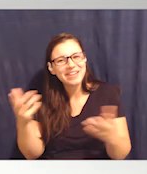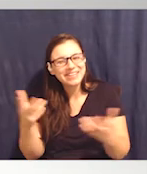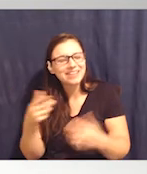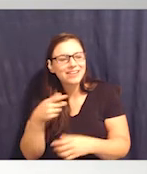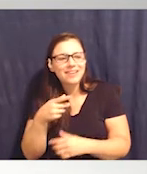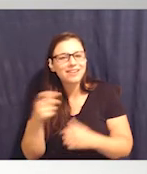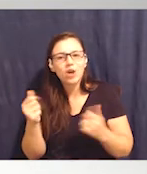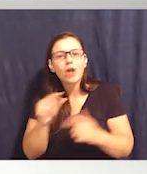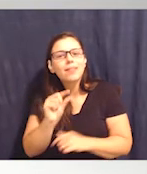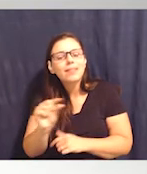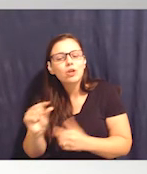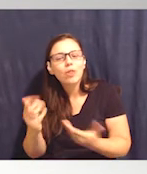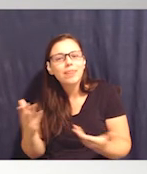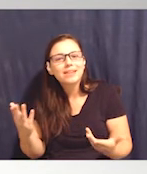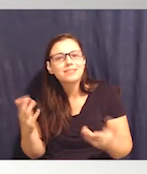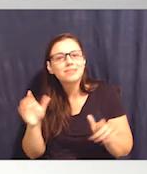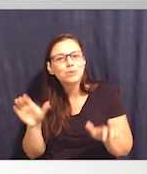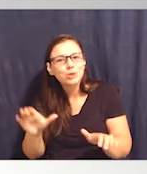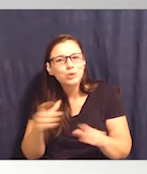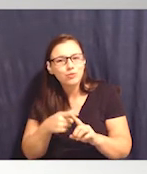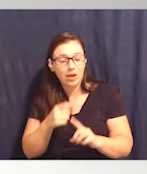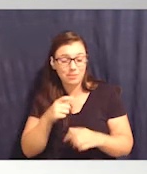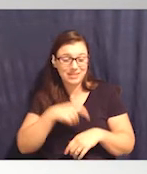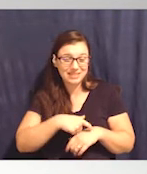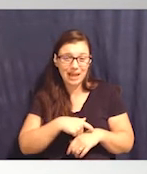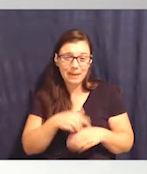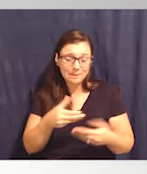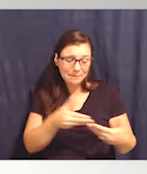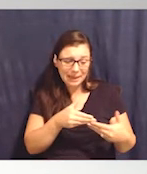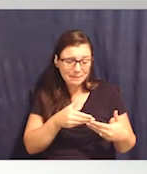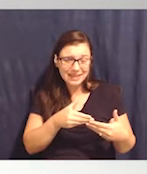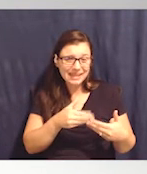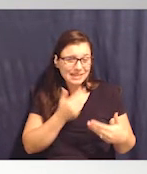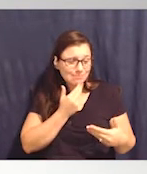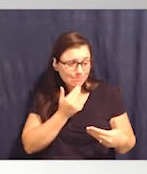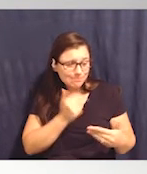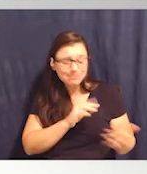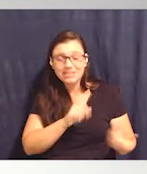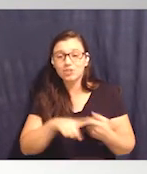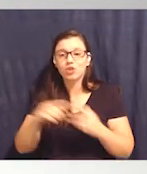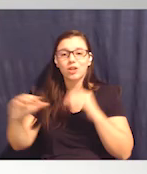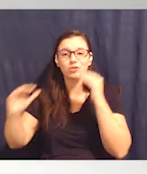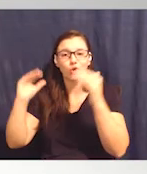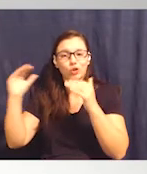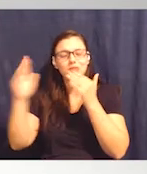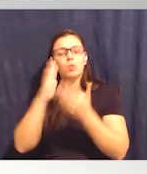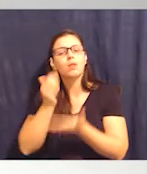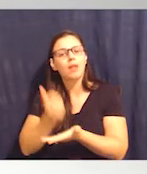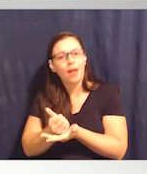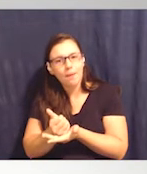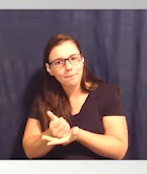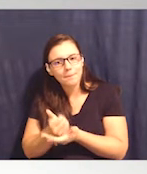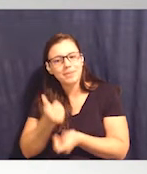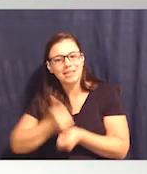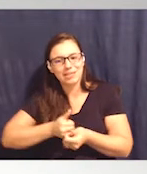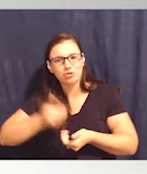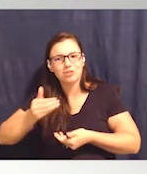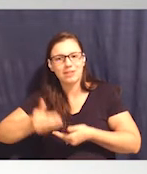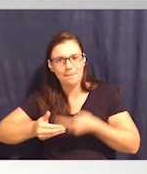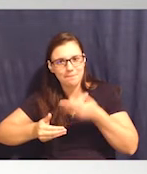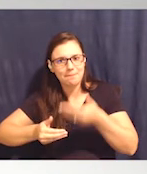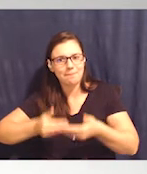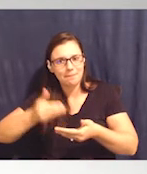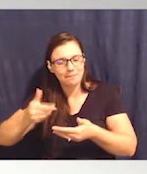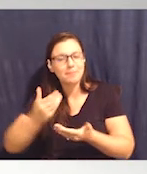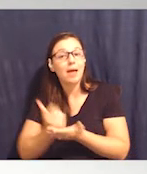from the time they're little itty bitty to the time they're adults helps those each step along the way. It gets you prepared to allow